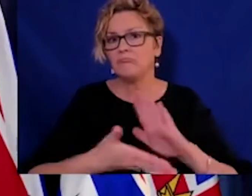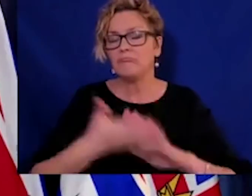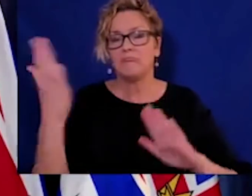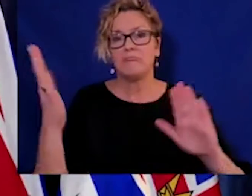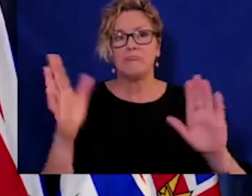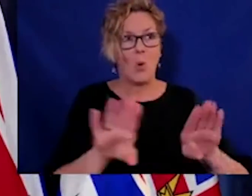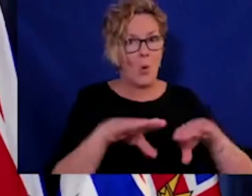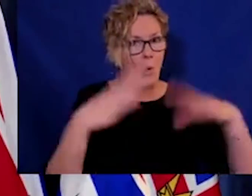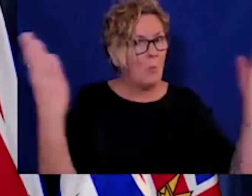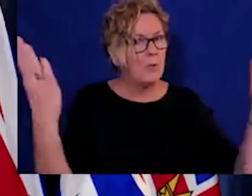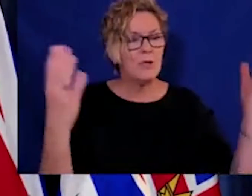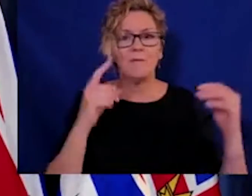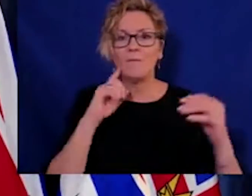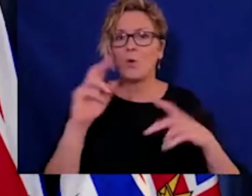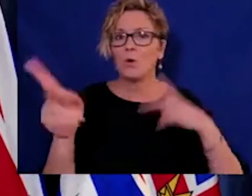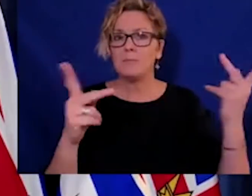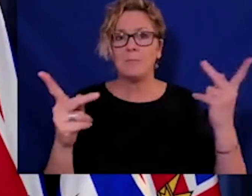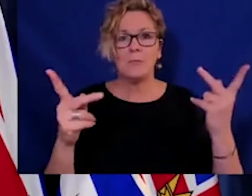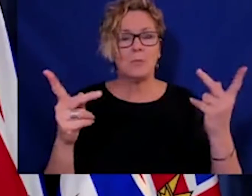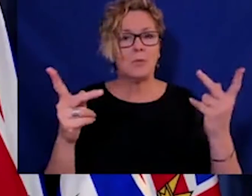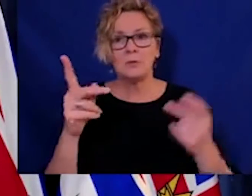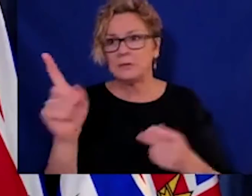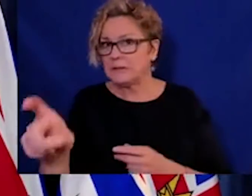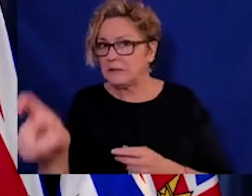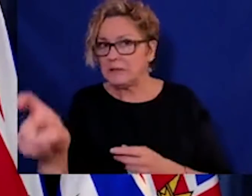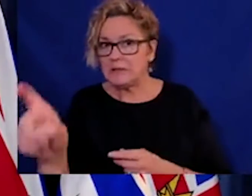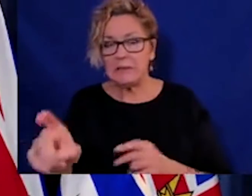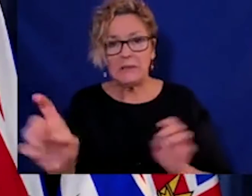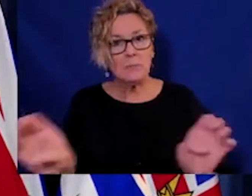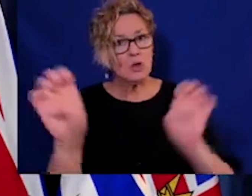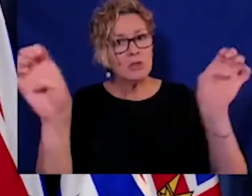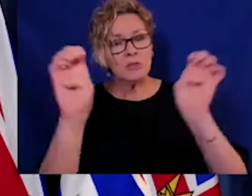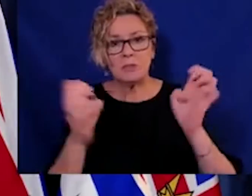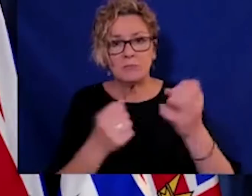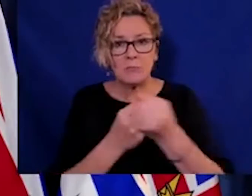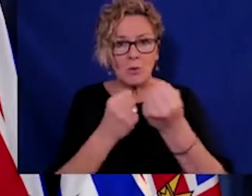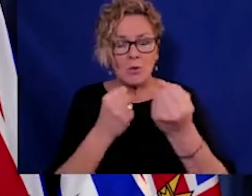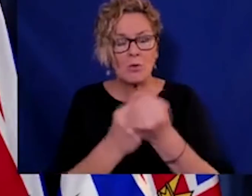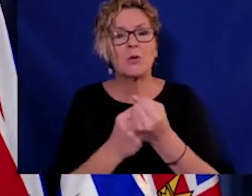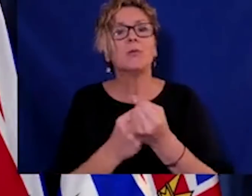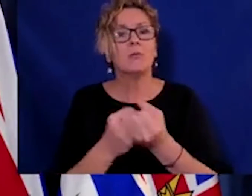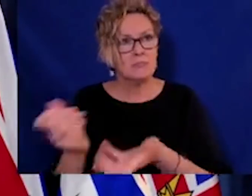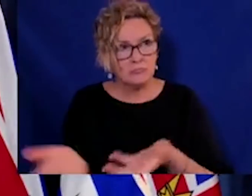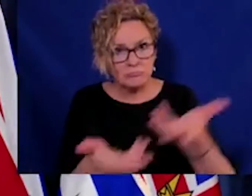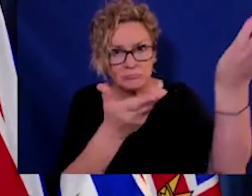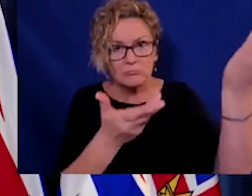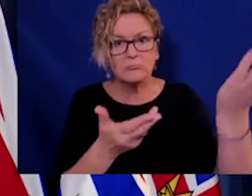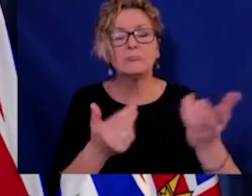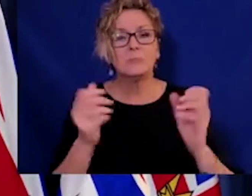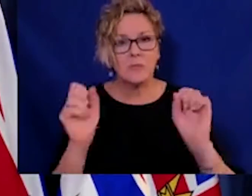an emergency room, and encourage people to go. Our hospital capacity today is